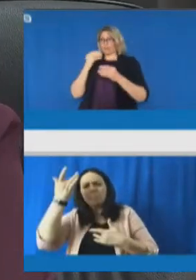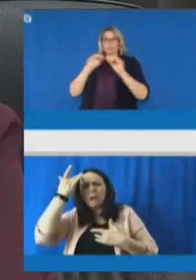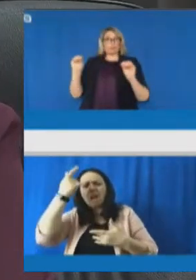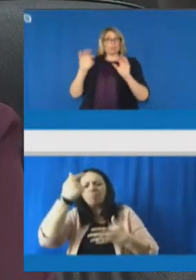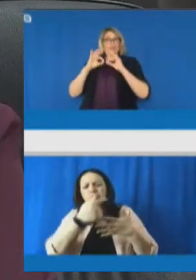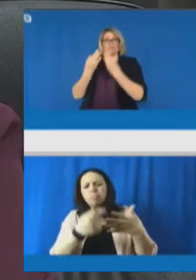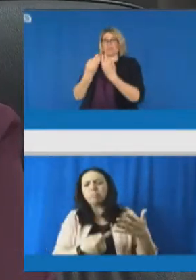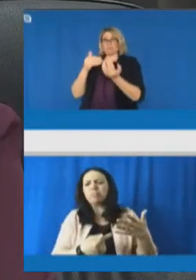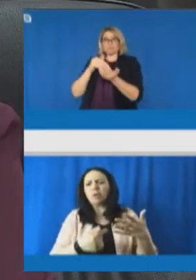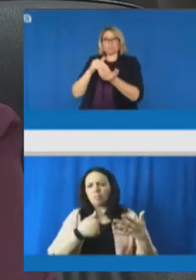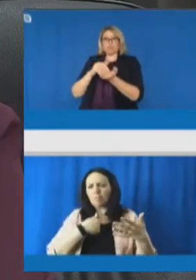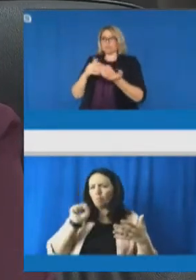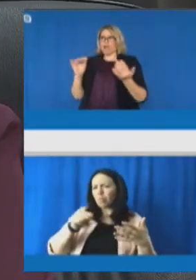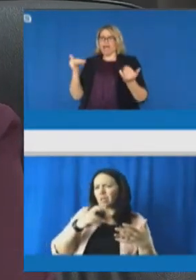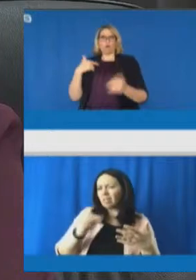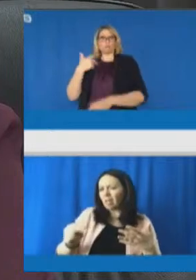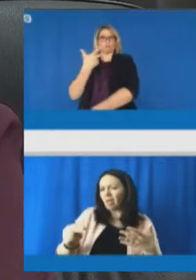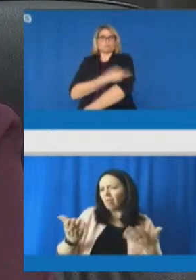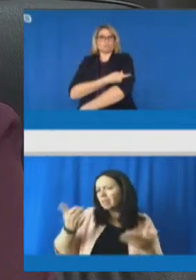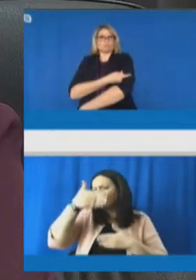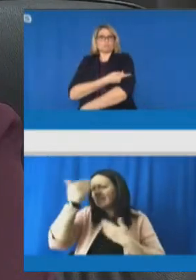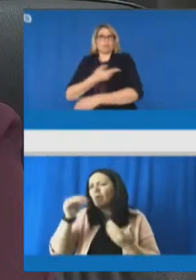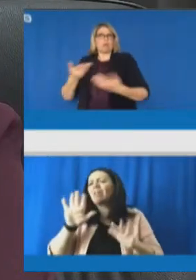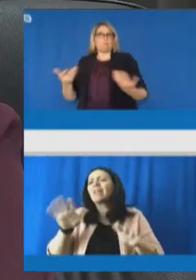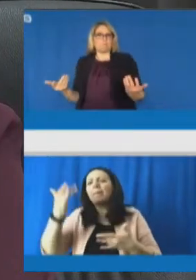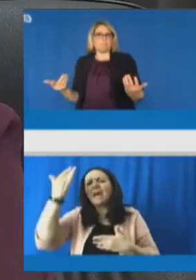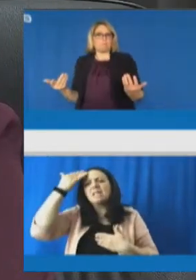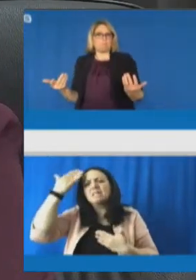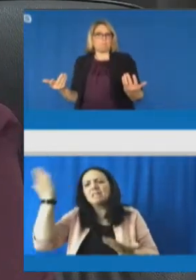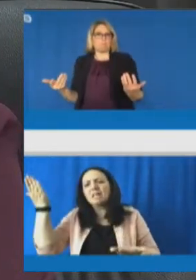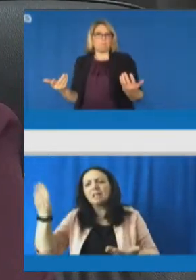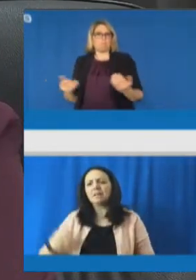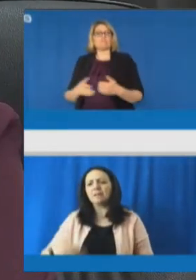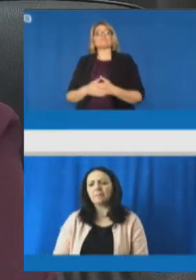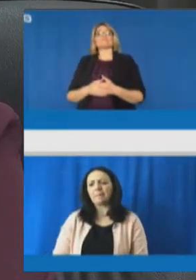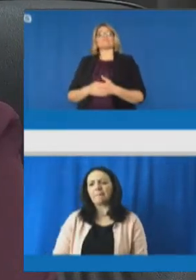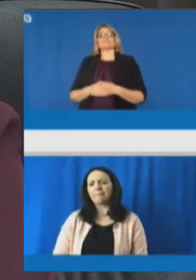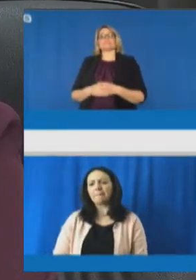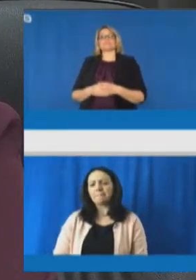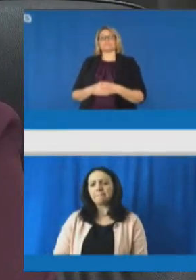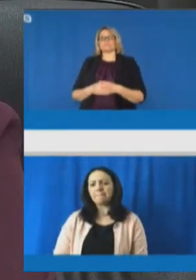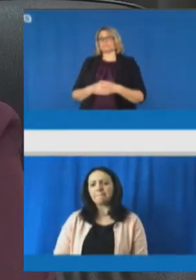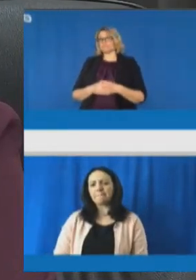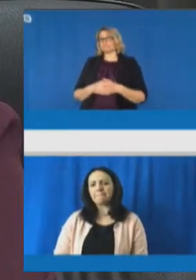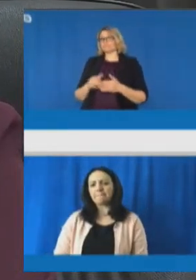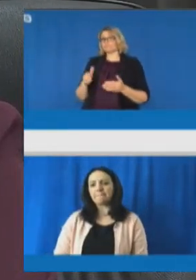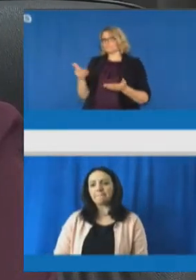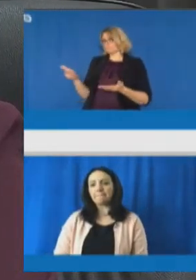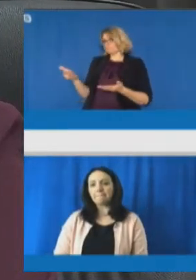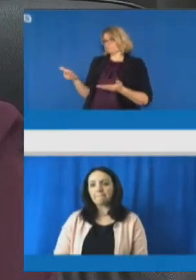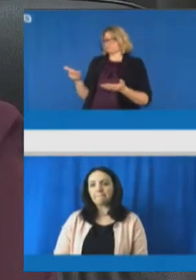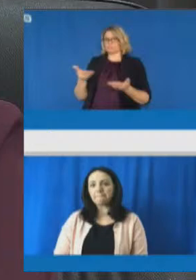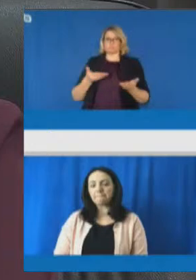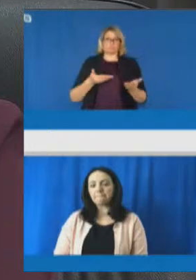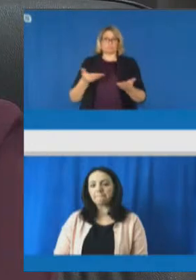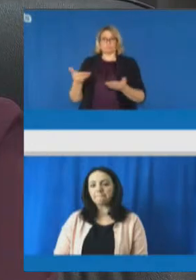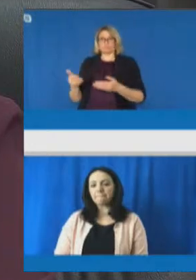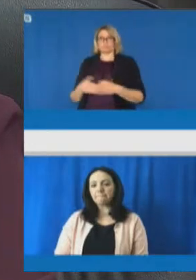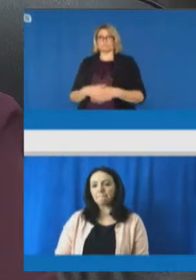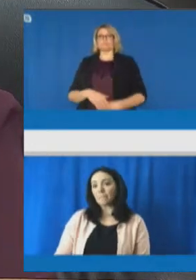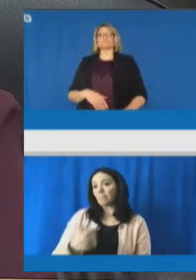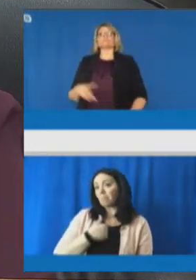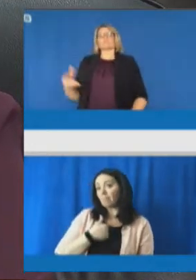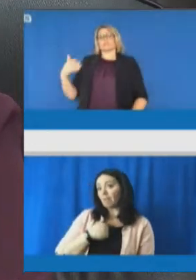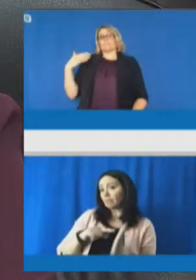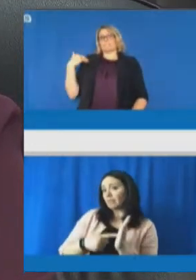pharmacy locations where they'll be getting immunized. For the RHA clinics, that part I would have to